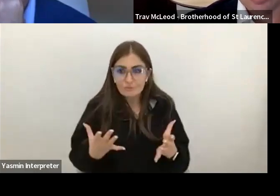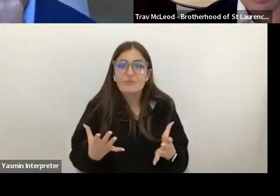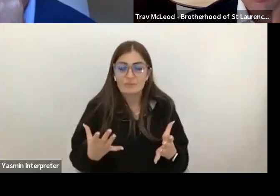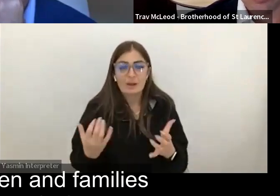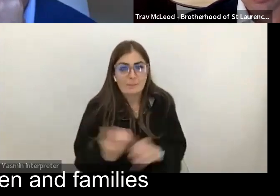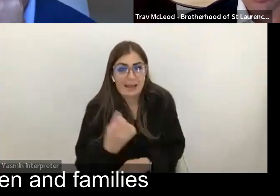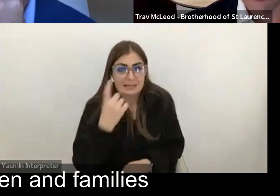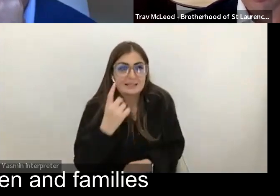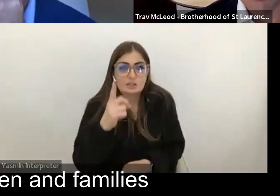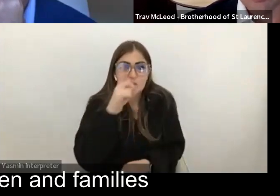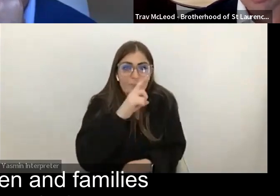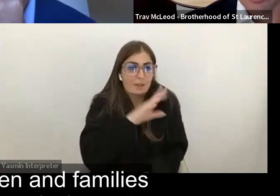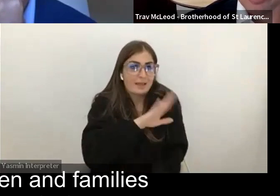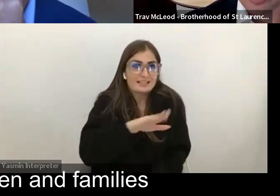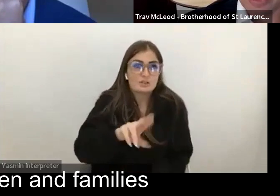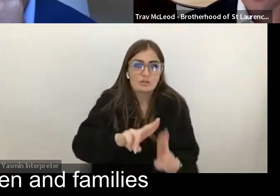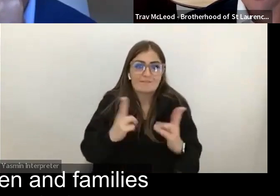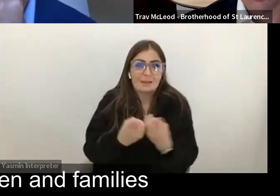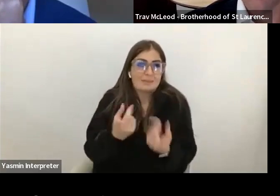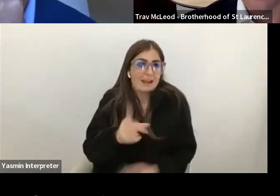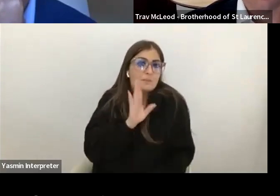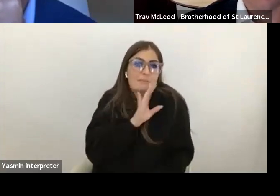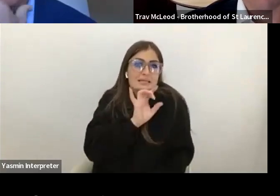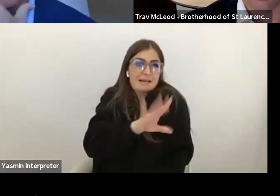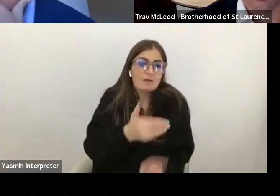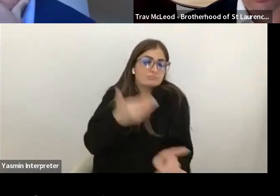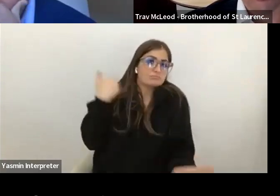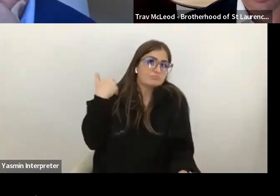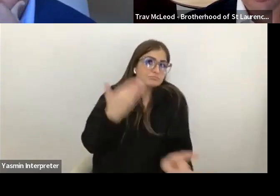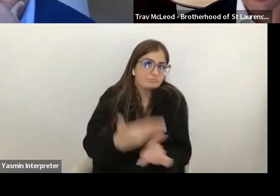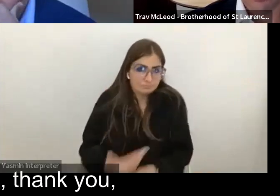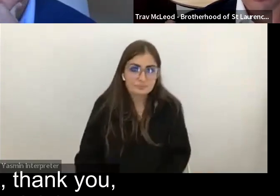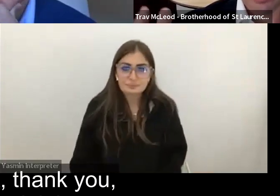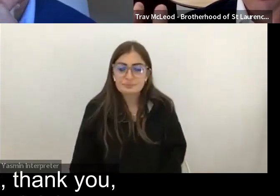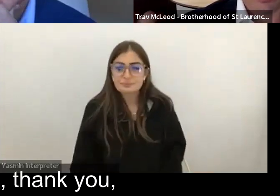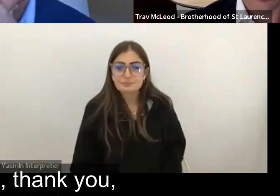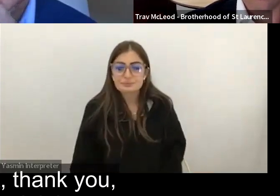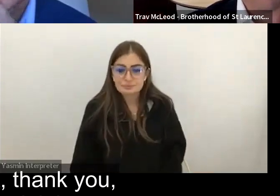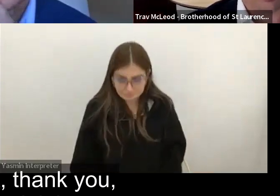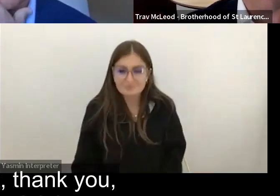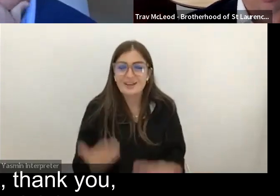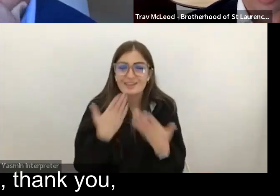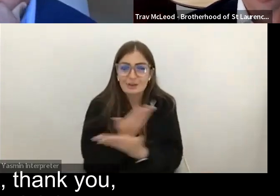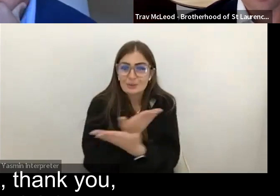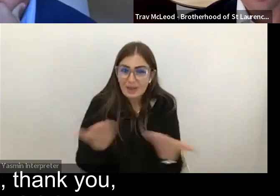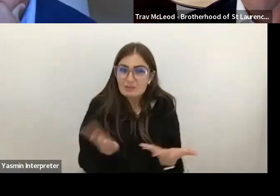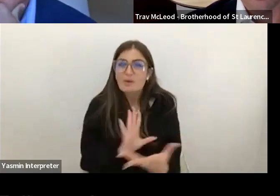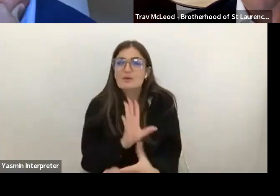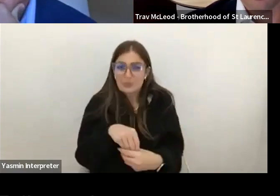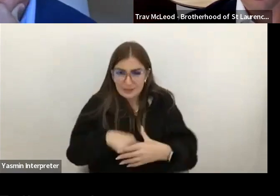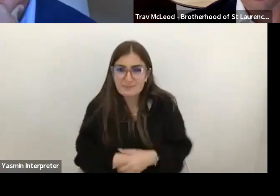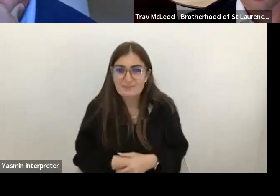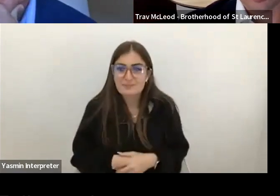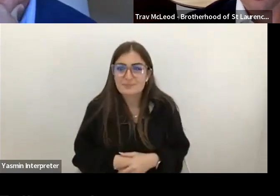sense for those children and families that have been missing out on these services for too long. So with that, thank you everyone for joining us for